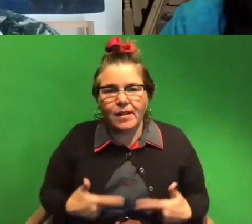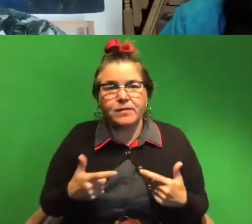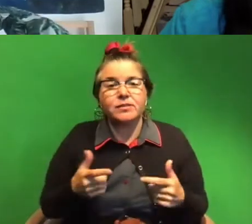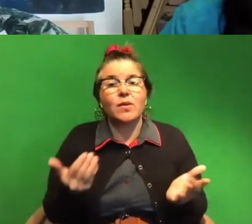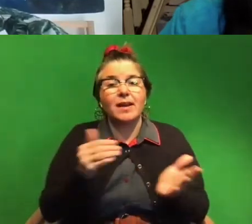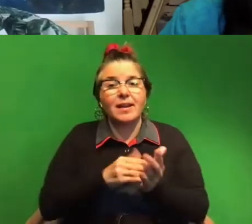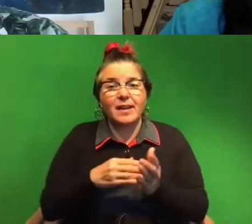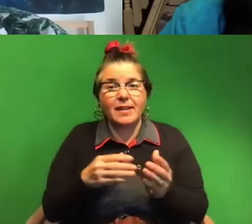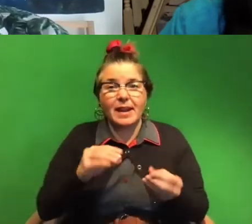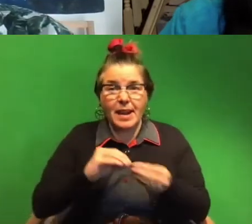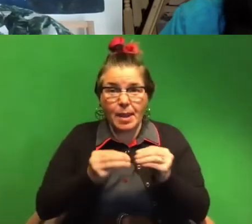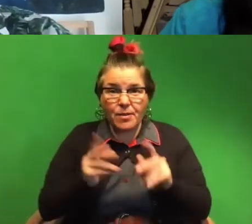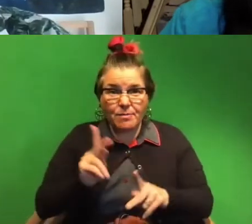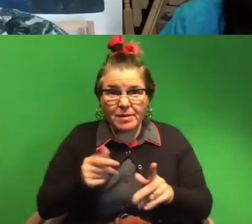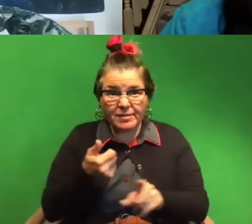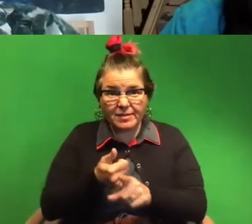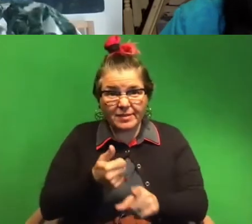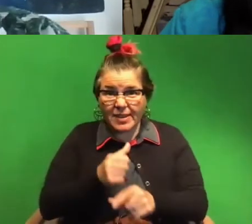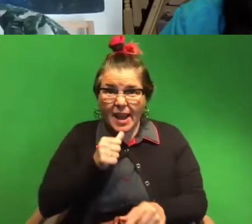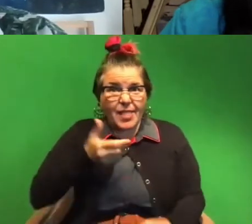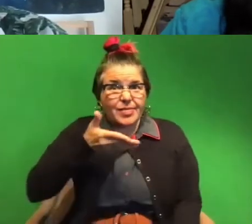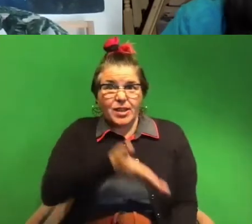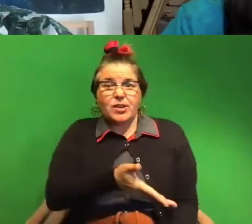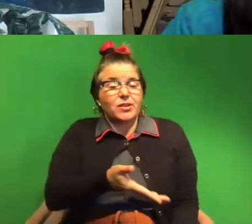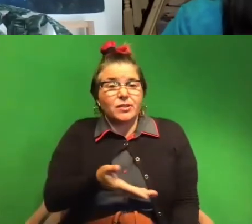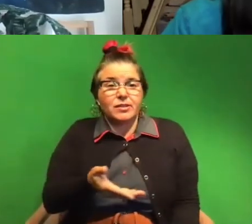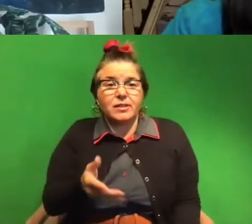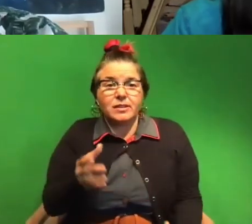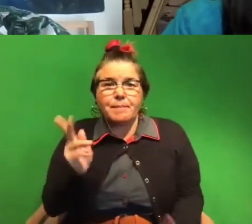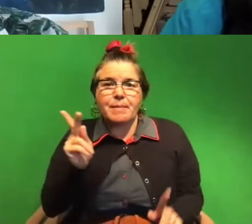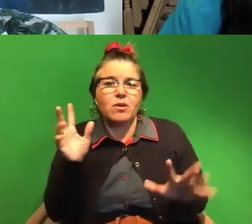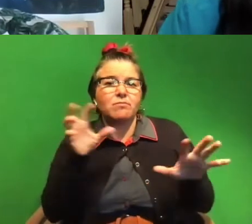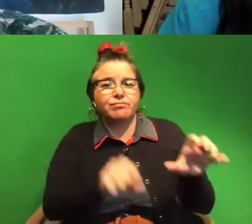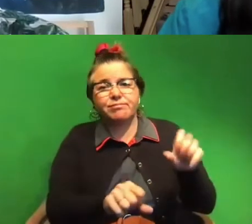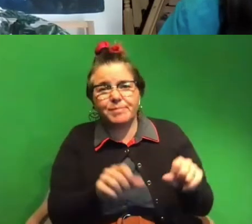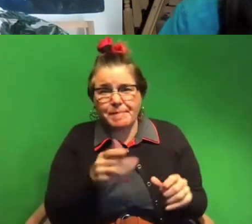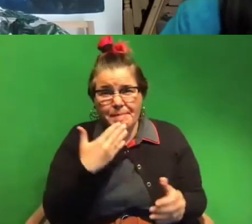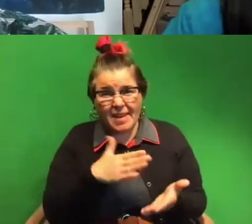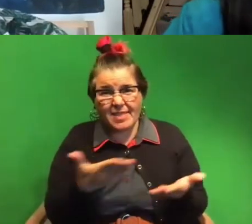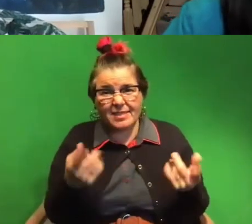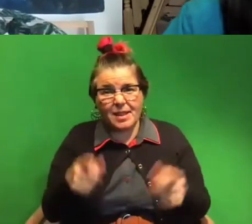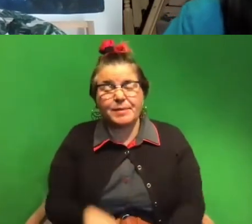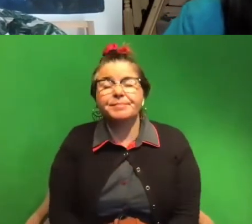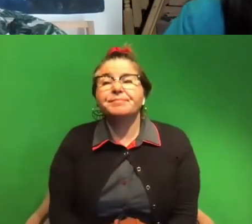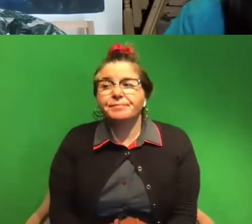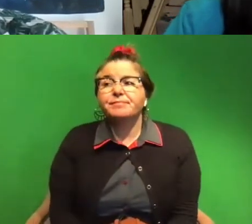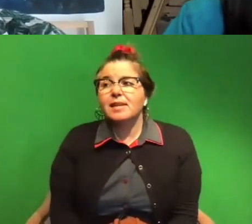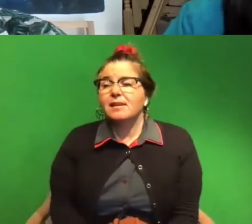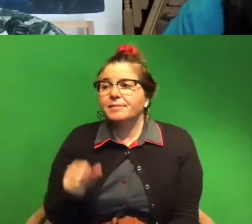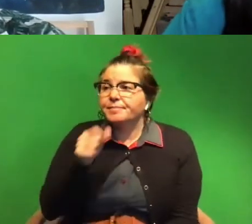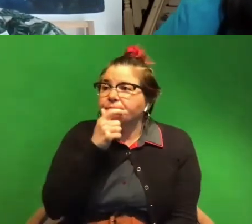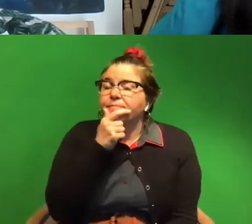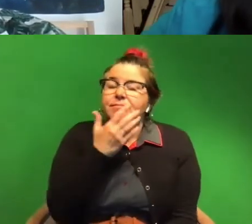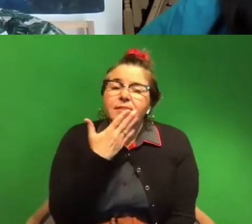amount of people that aren't physically there, it's going to attract people to do bad things. Yeah. Thank